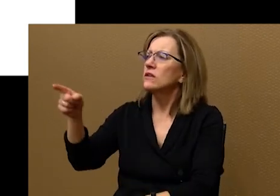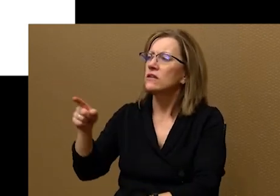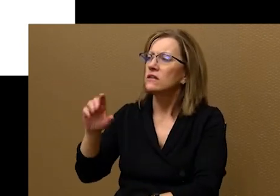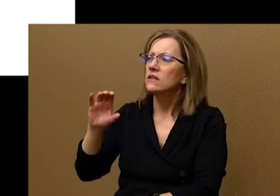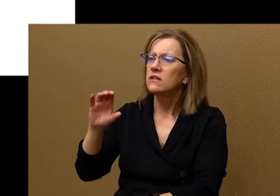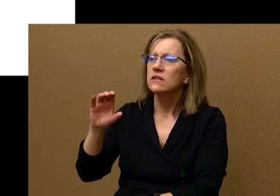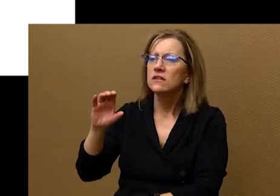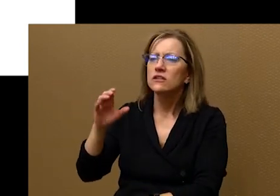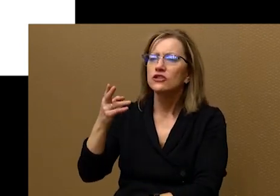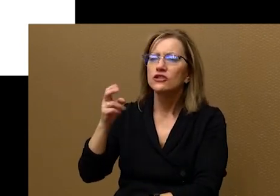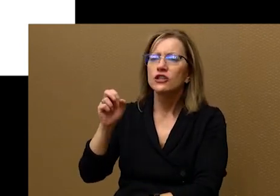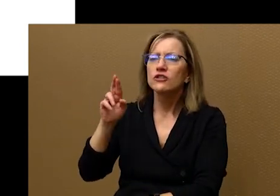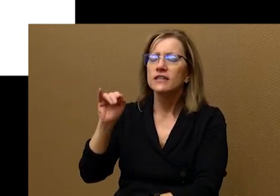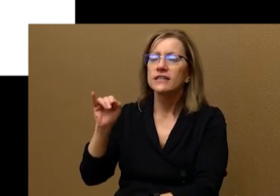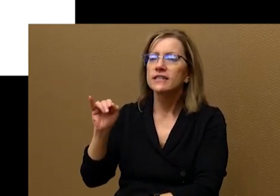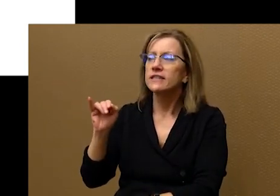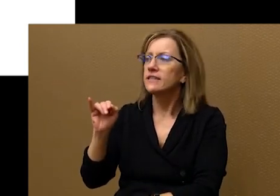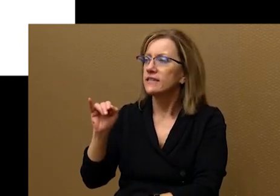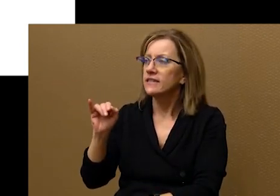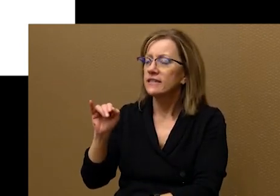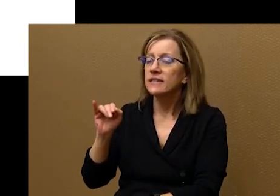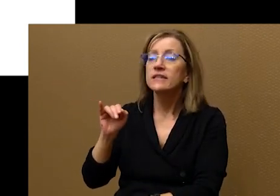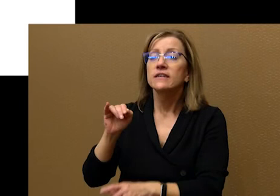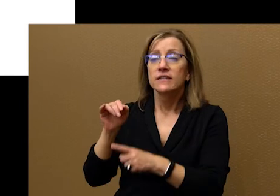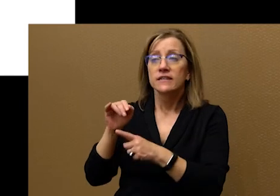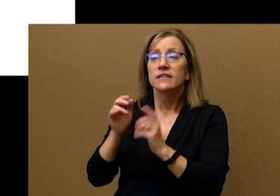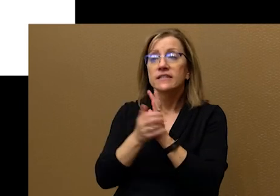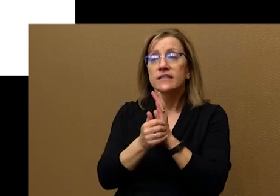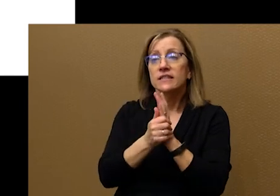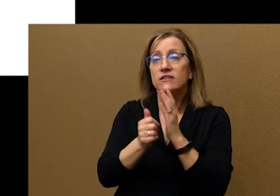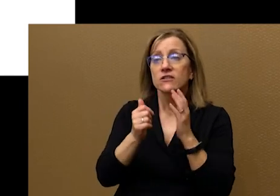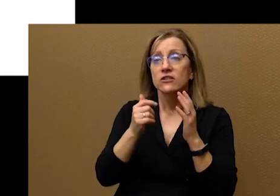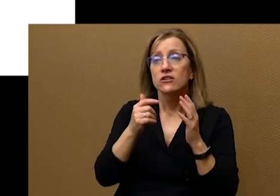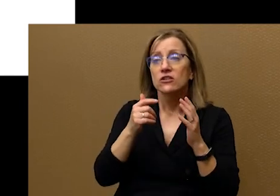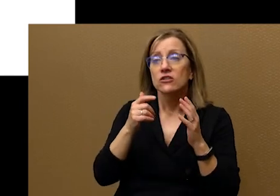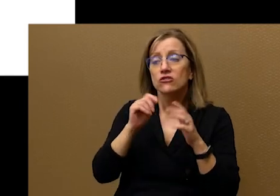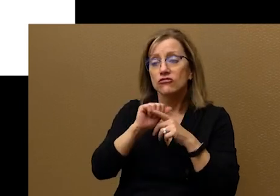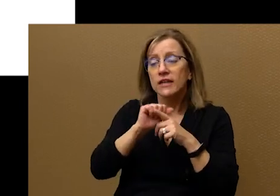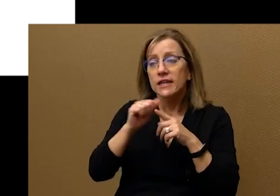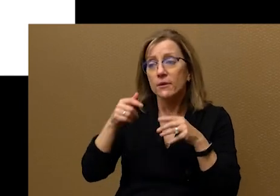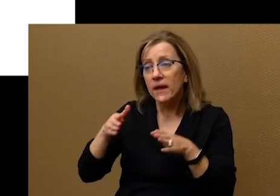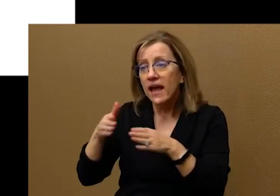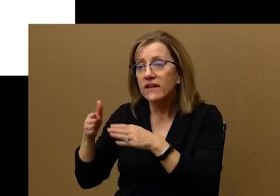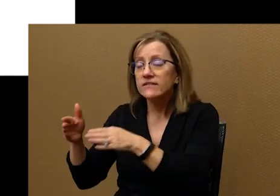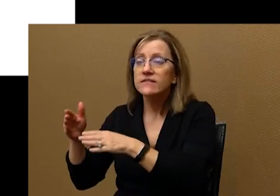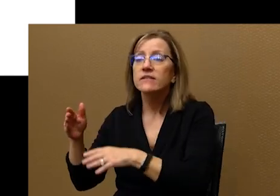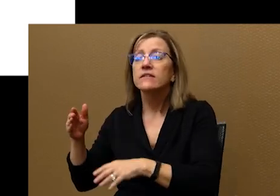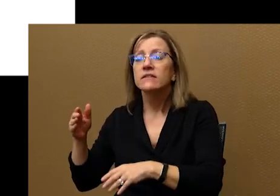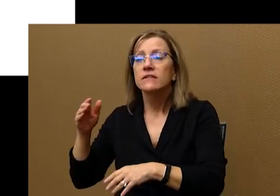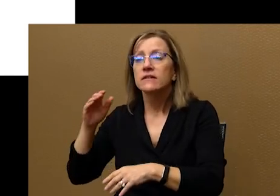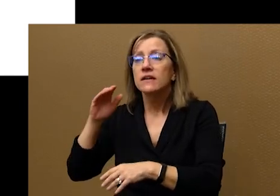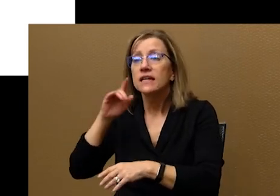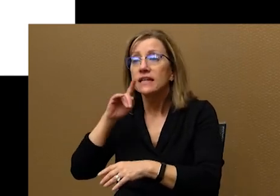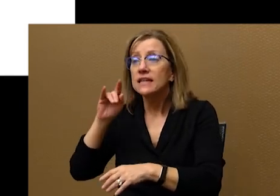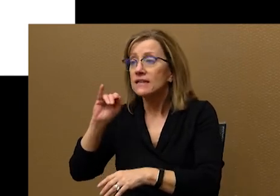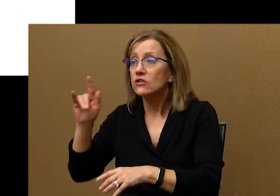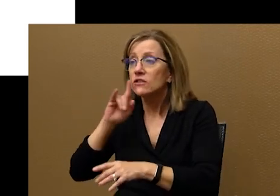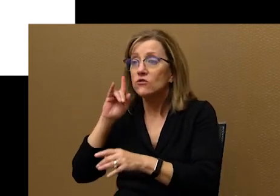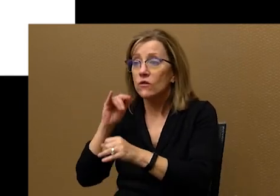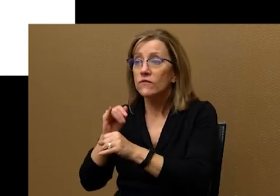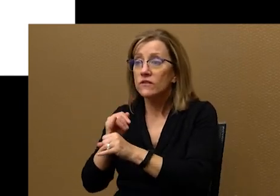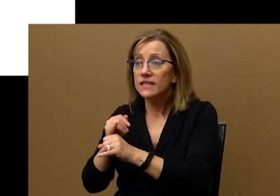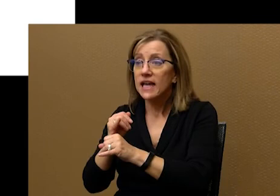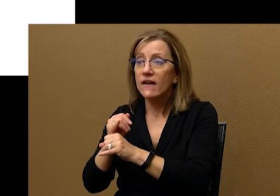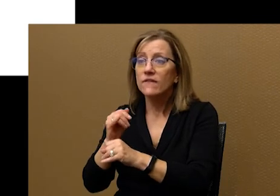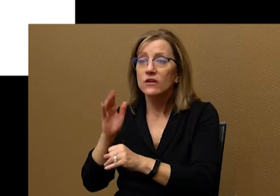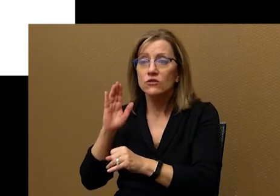See, it's towards the end of the day and we're getting We sloppy. have skill streaming and paths in the ISRC library. Illinois School for the Deaf used to use paths many